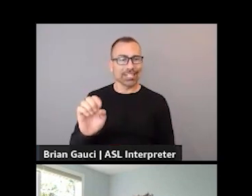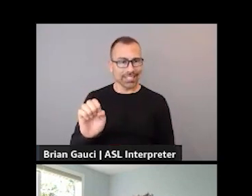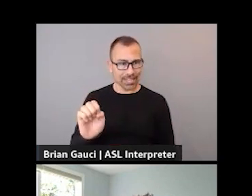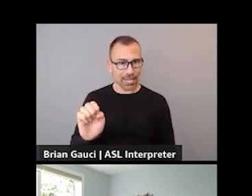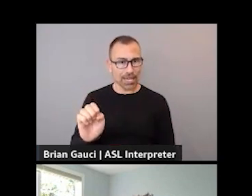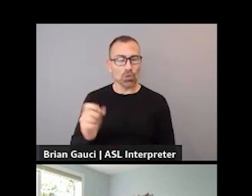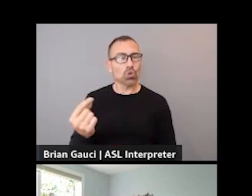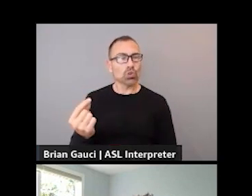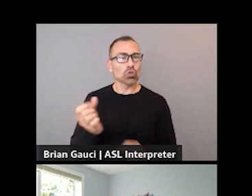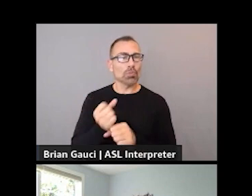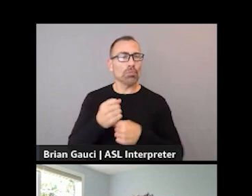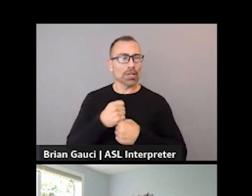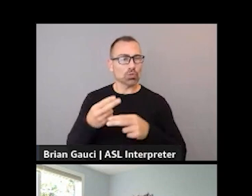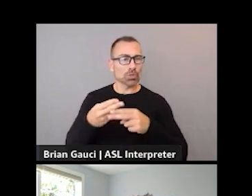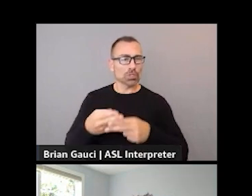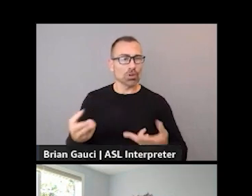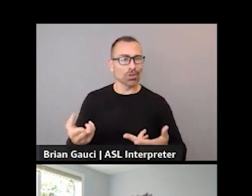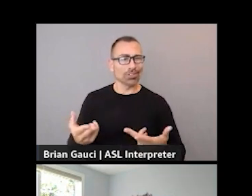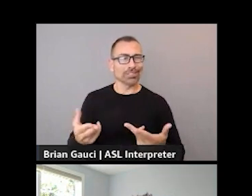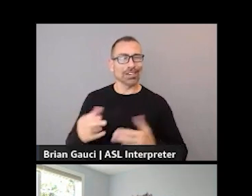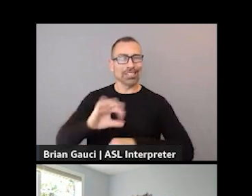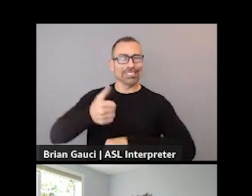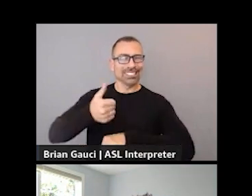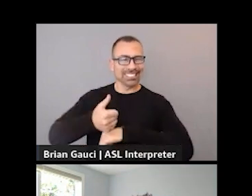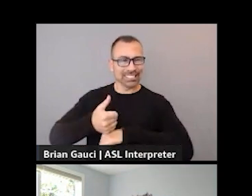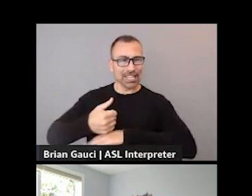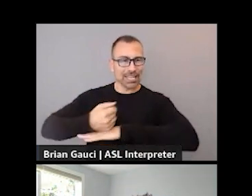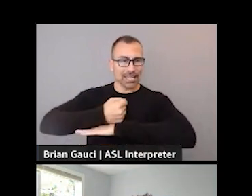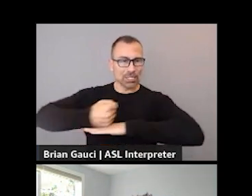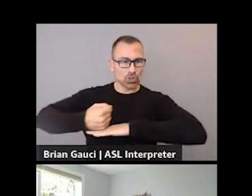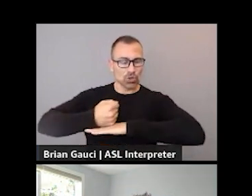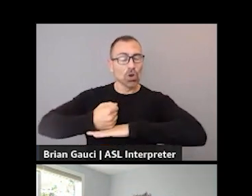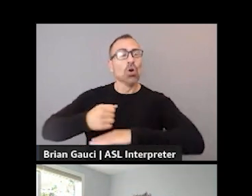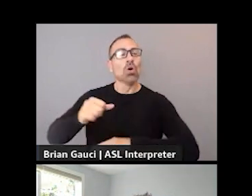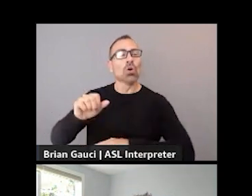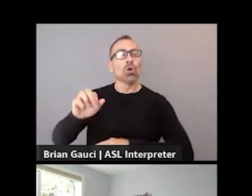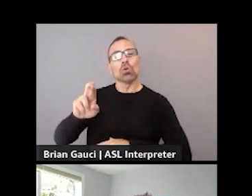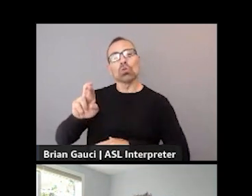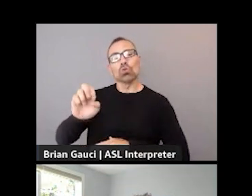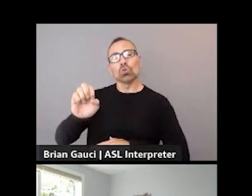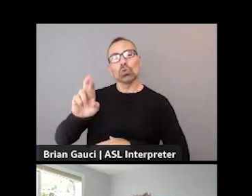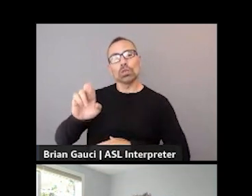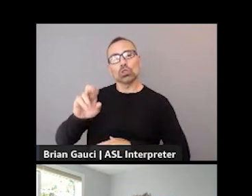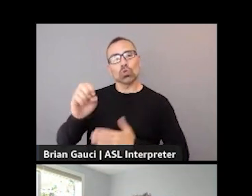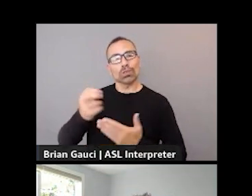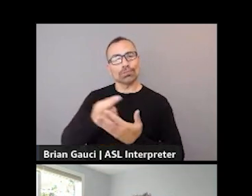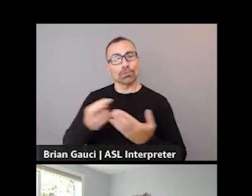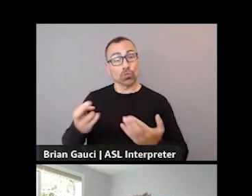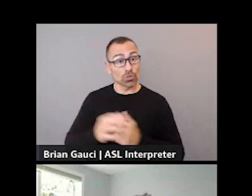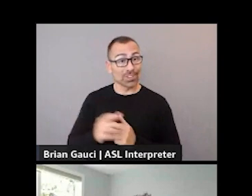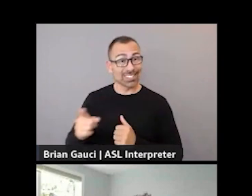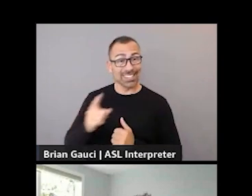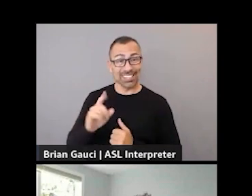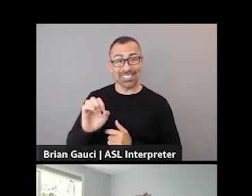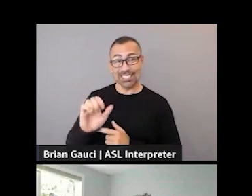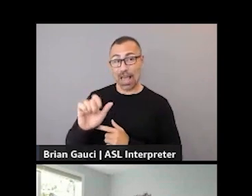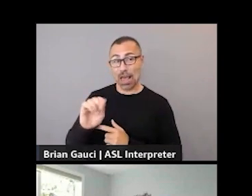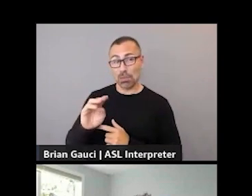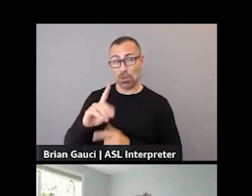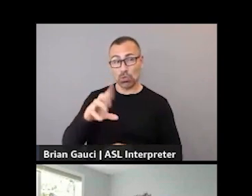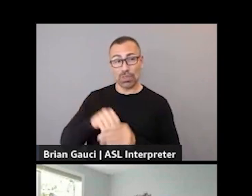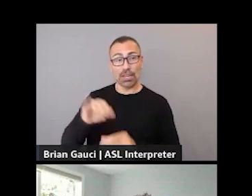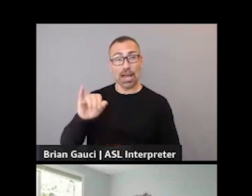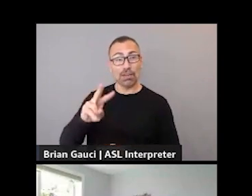stage resource. And a stage resource is simply the element in the IVS world that